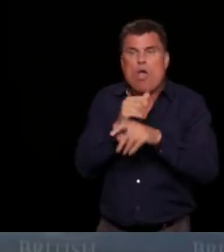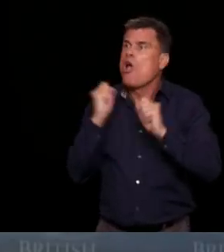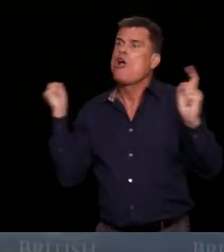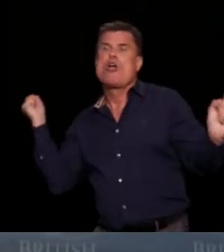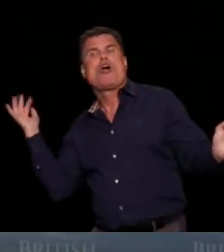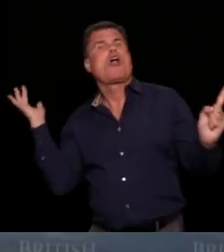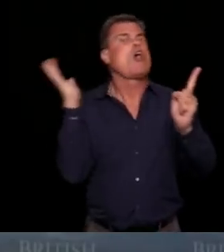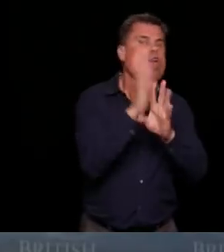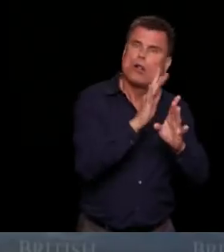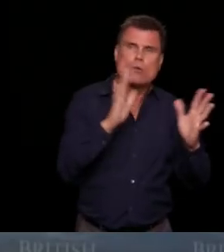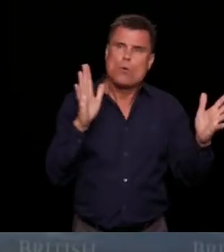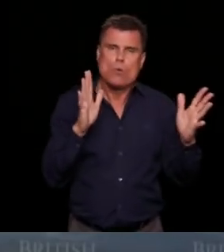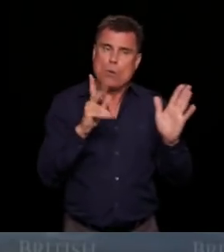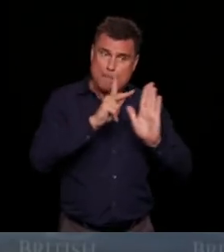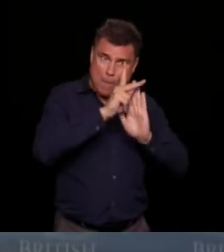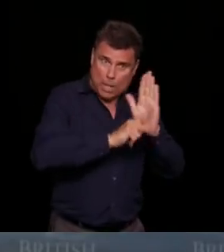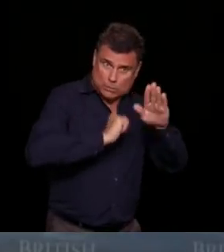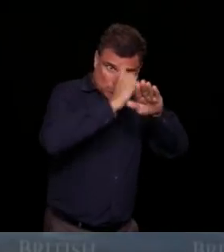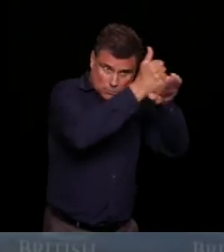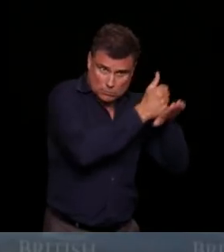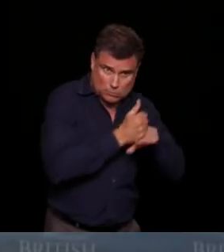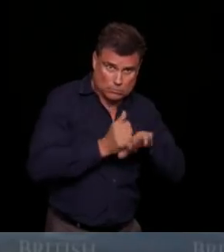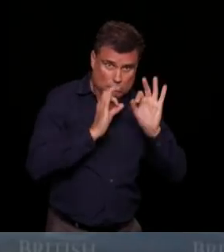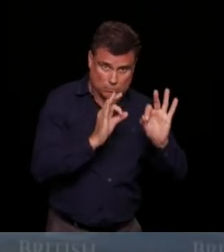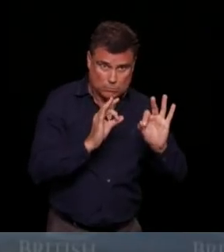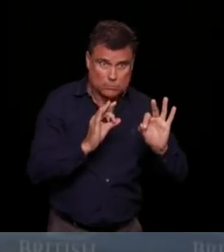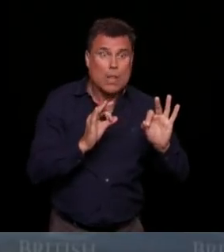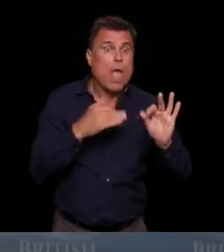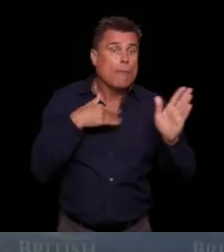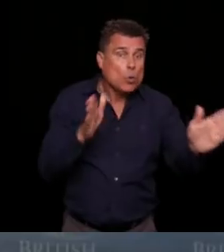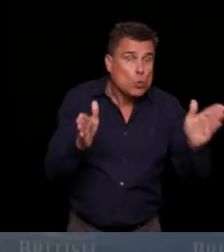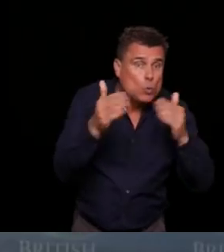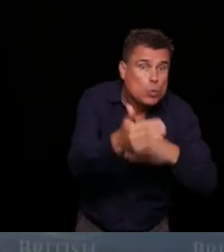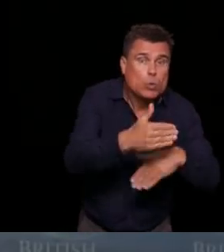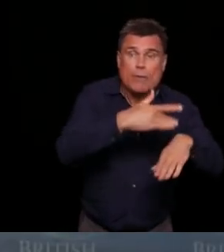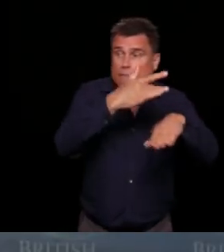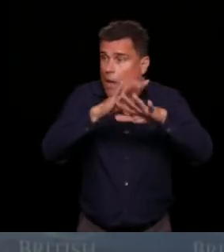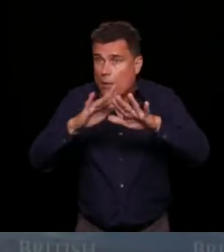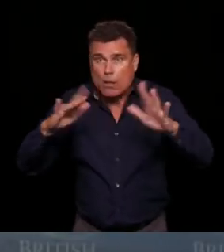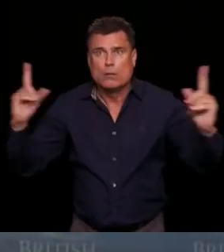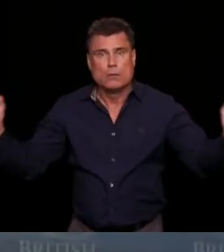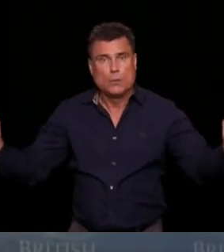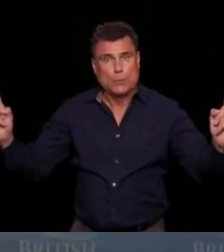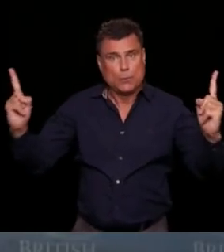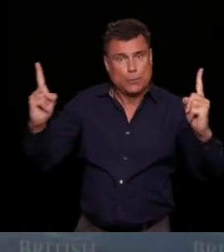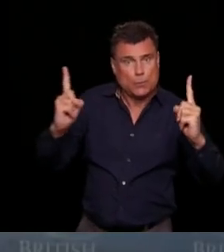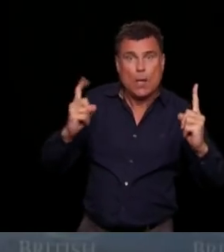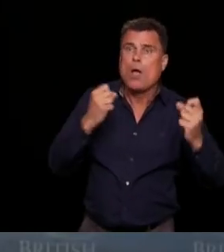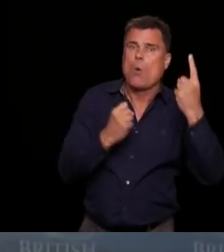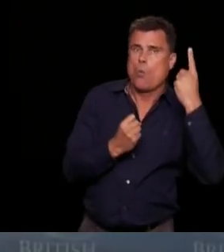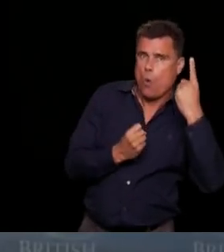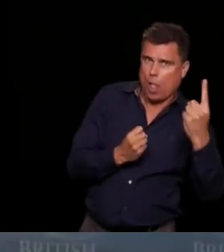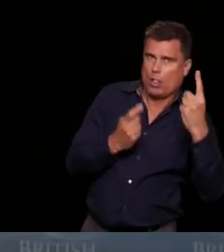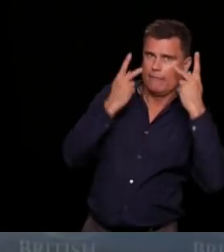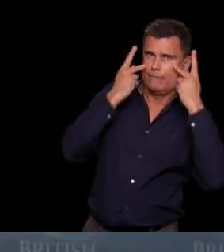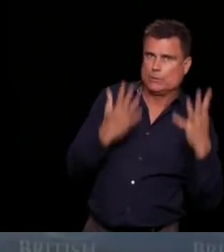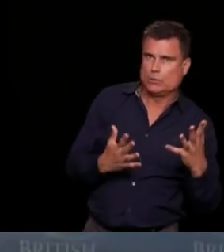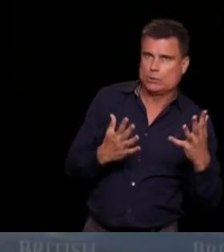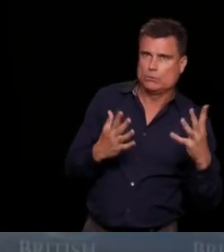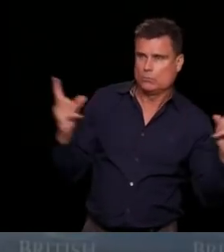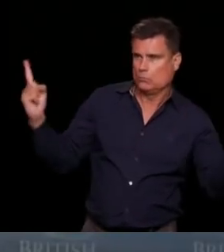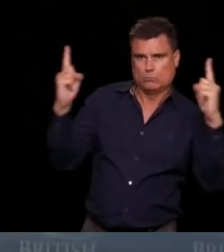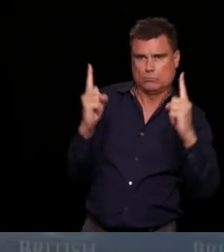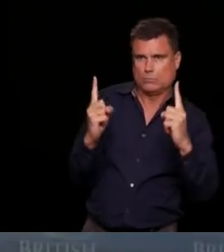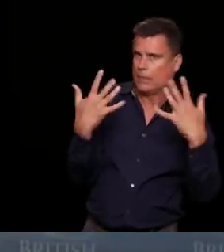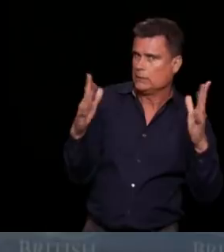all of these measures in place. So we started cautiously, so it's one designated visitor per person in care. But